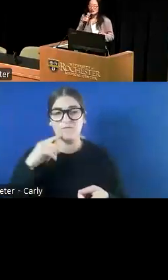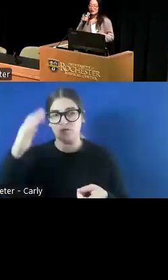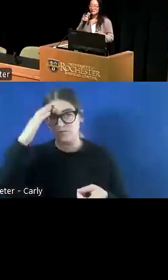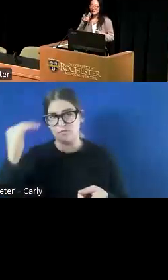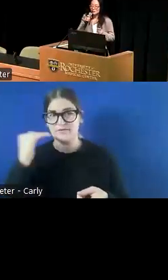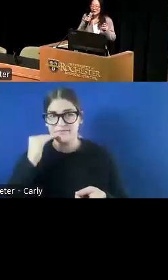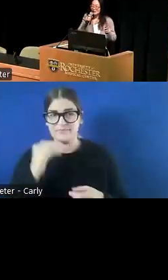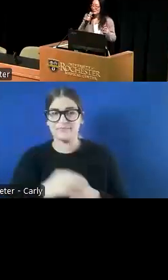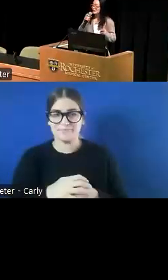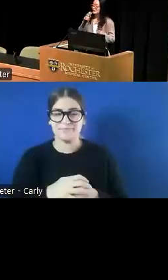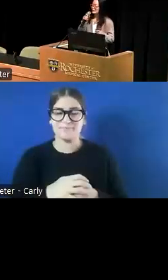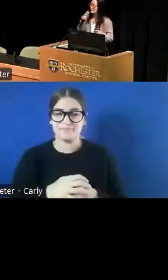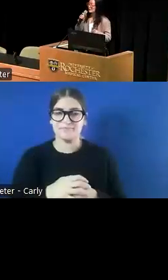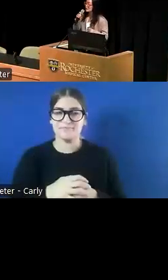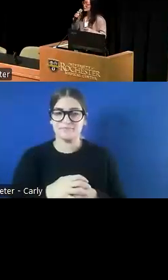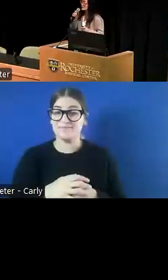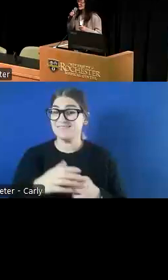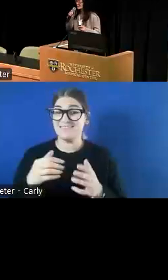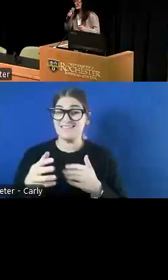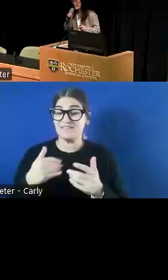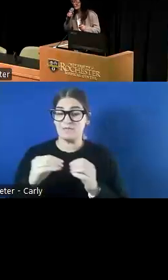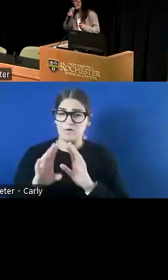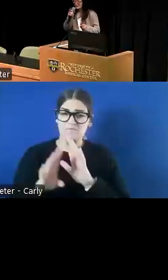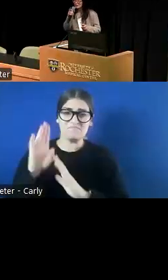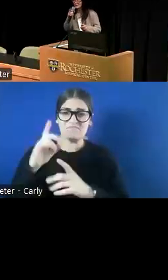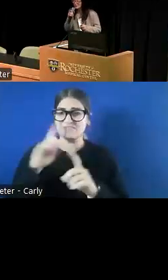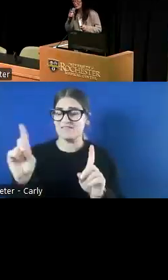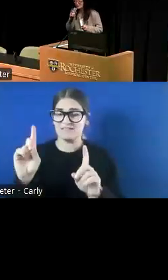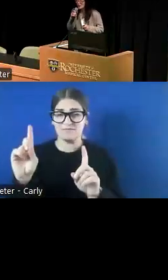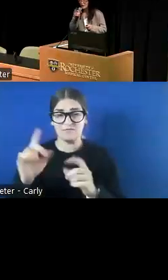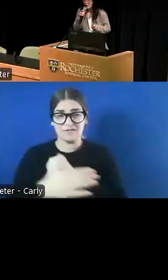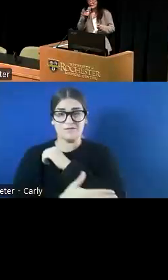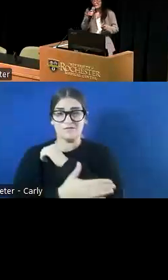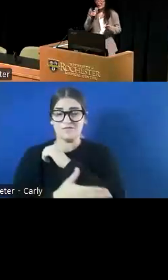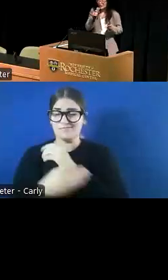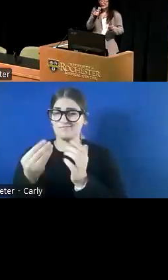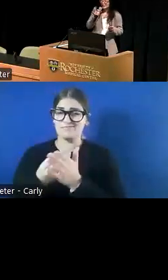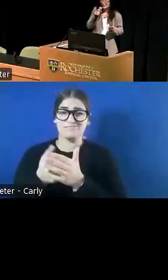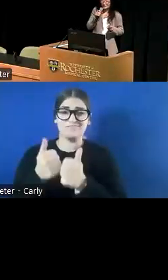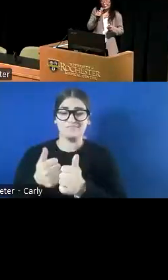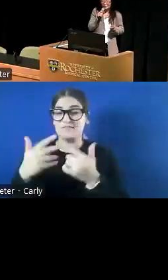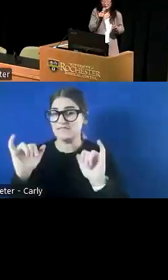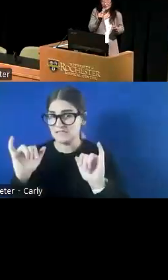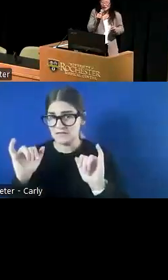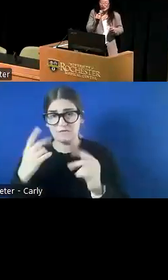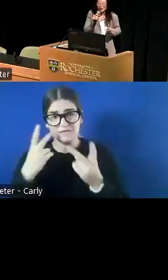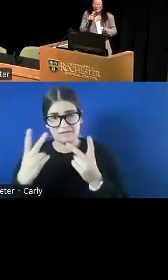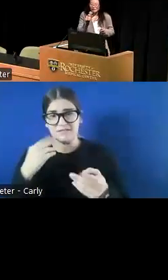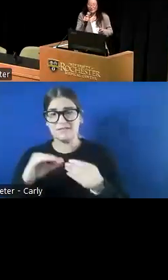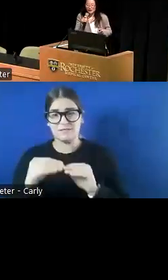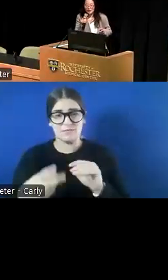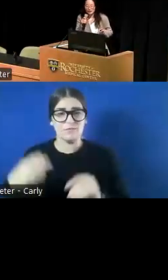the more economically developed countries as part of the Organization for Economic Development,